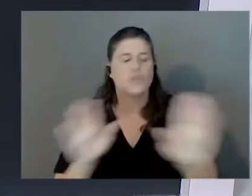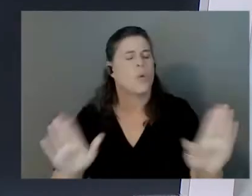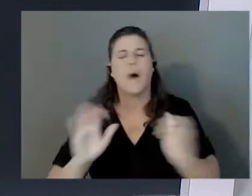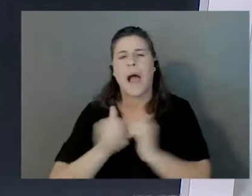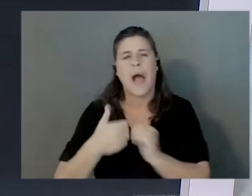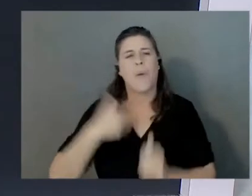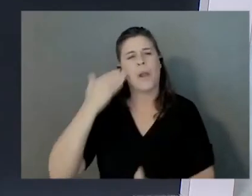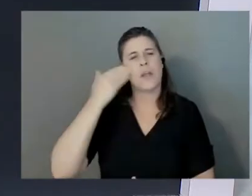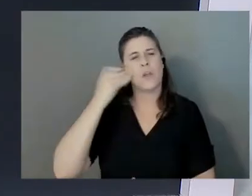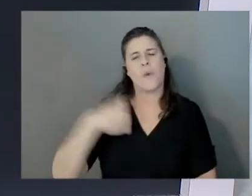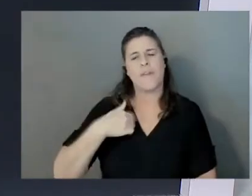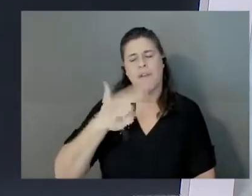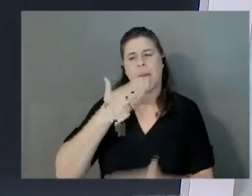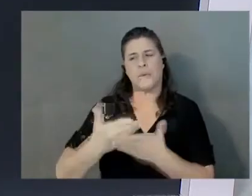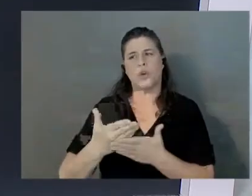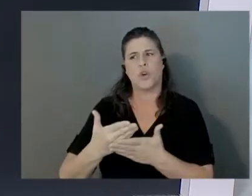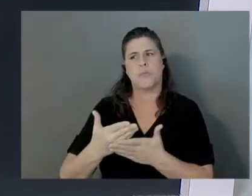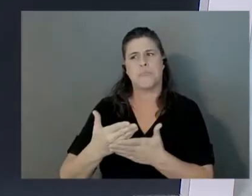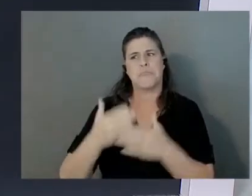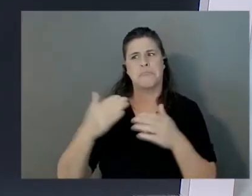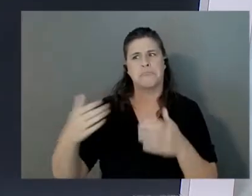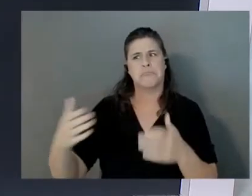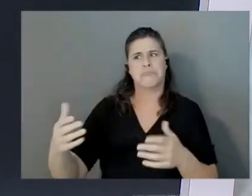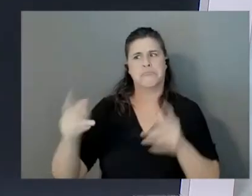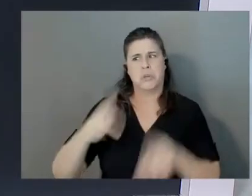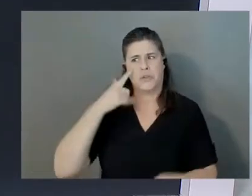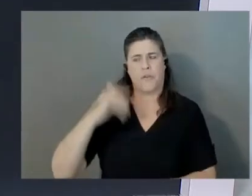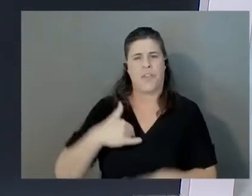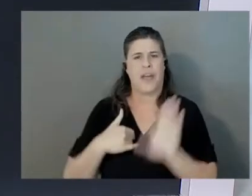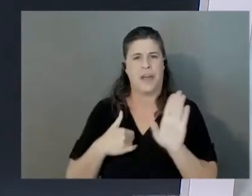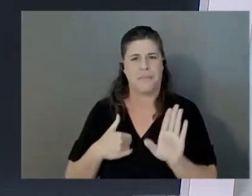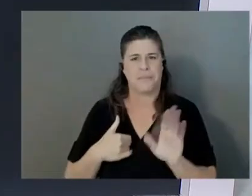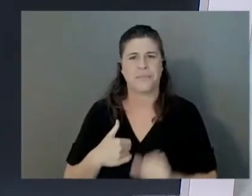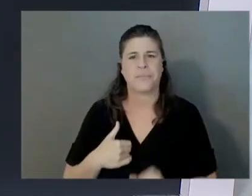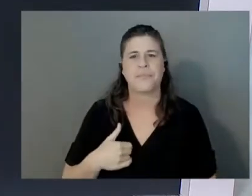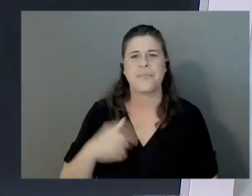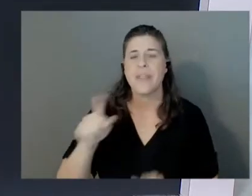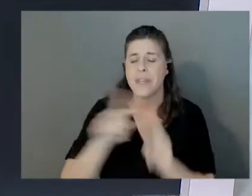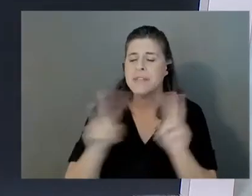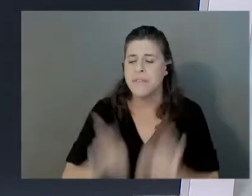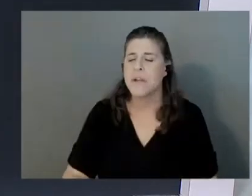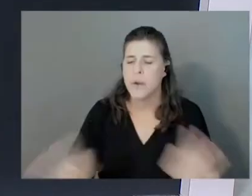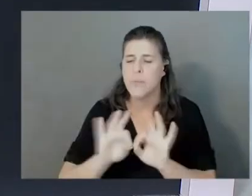I'm a good? If who I'm should a good not case? use this? That's a very important question. So